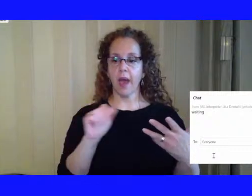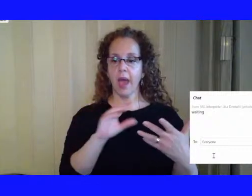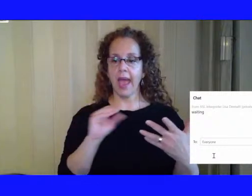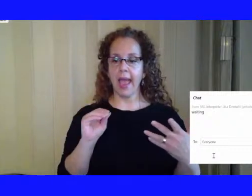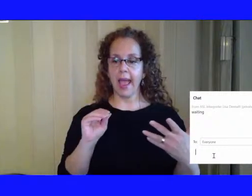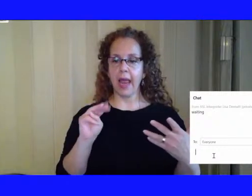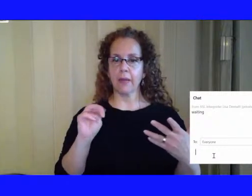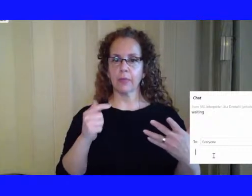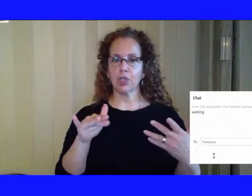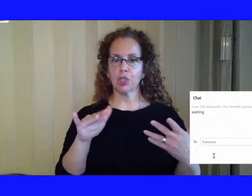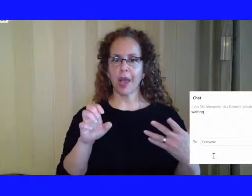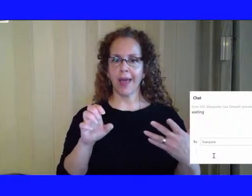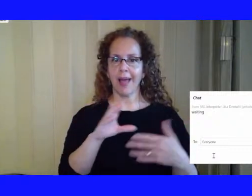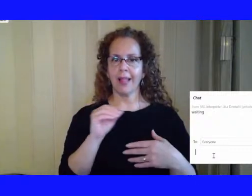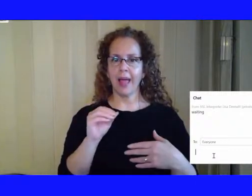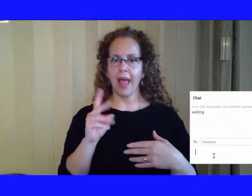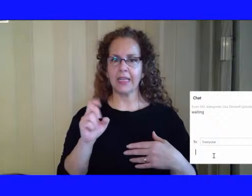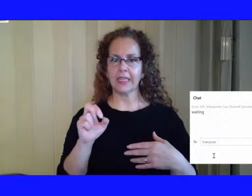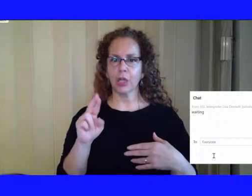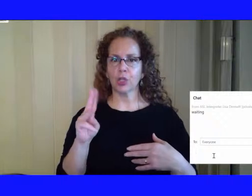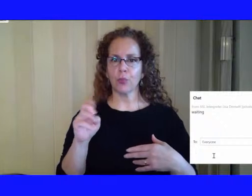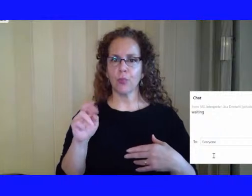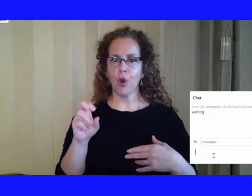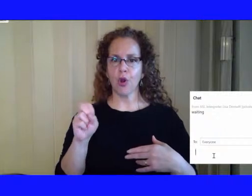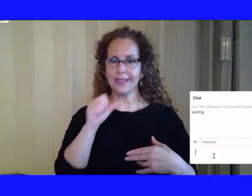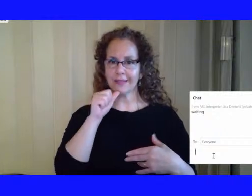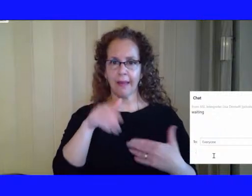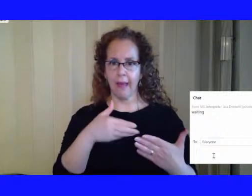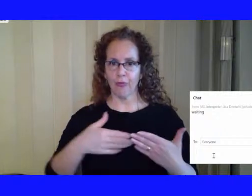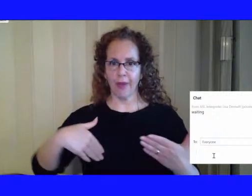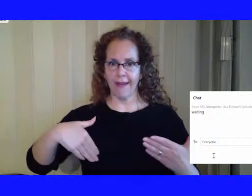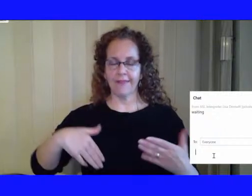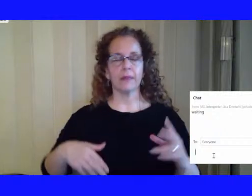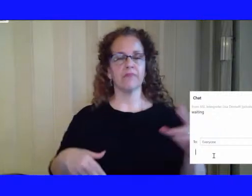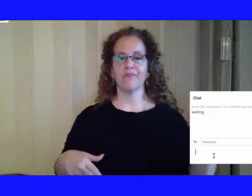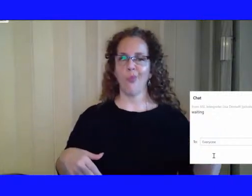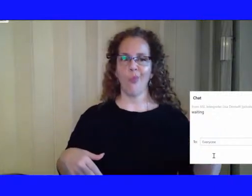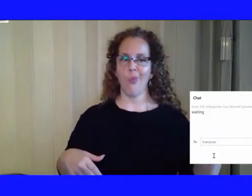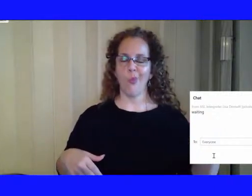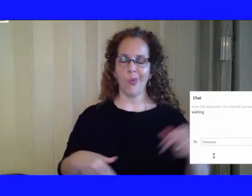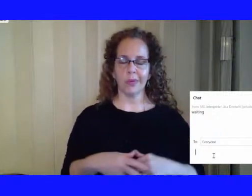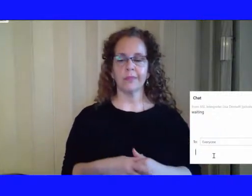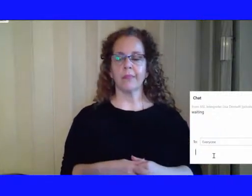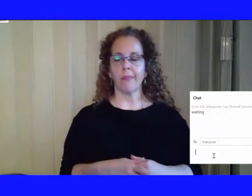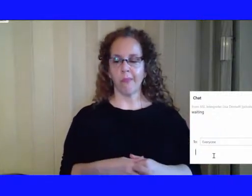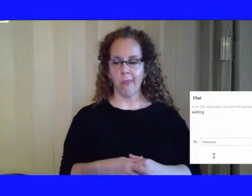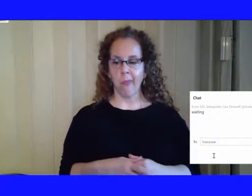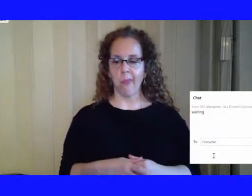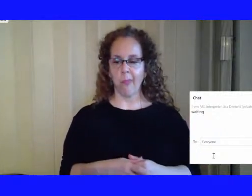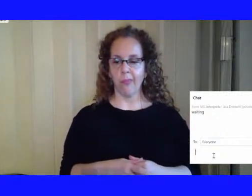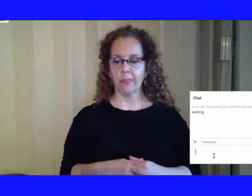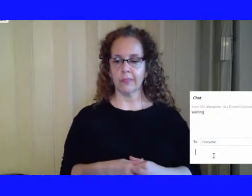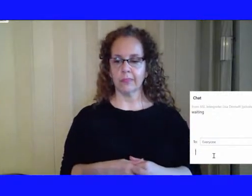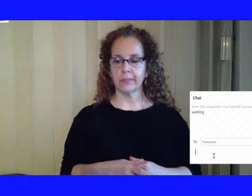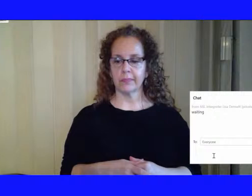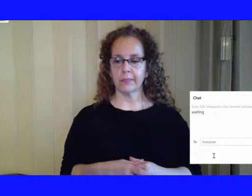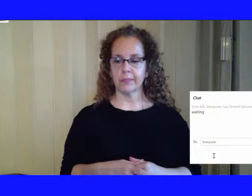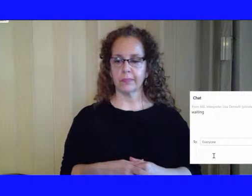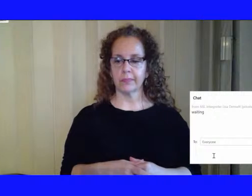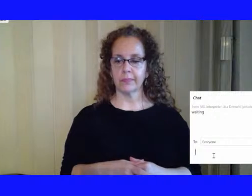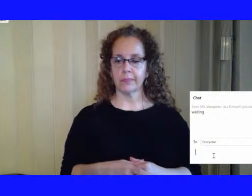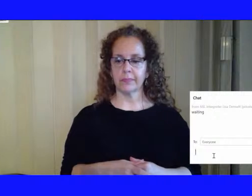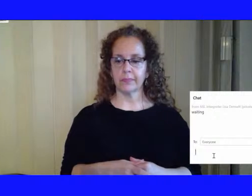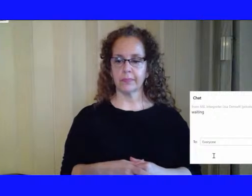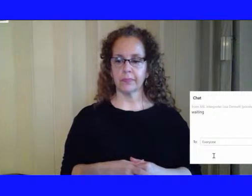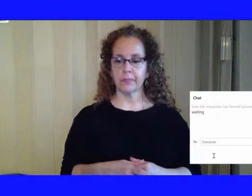Great. Good morning, everyone. I'm just going to provide you a very brief update on our activities on the Equity and Access Council.